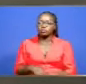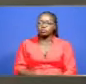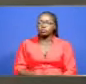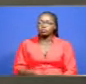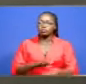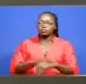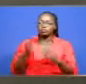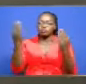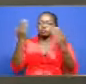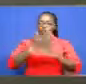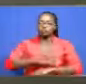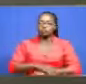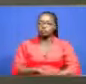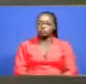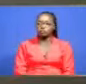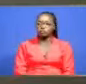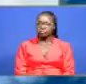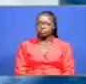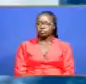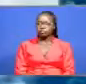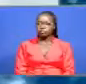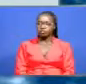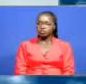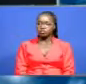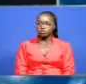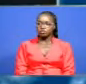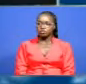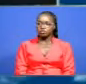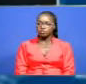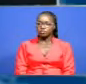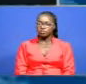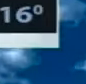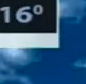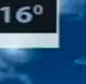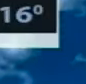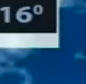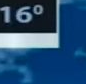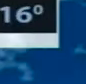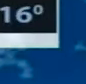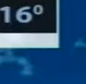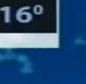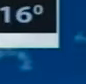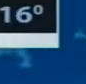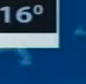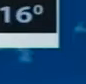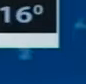night. See you tomorrow. God willing.